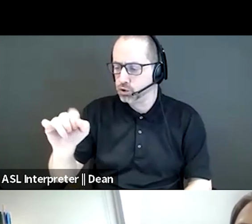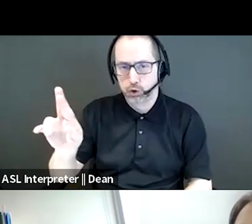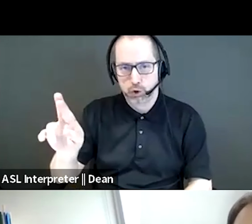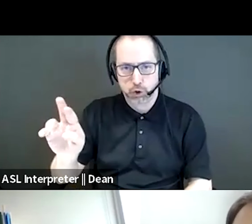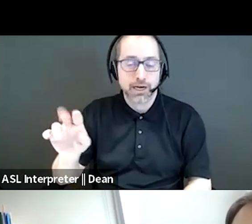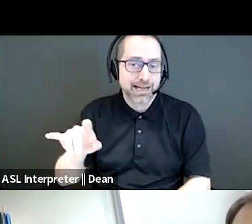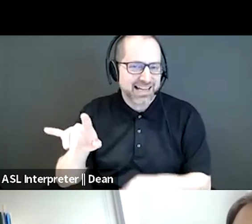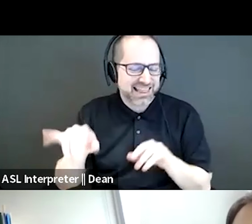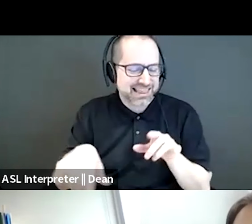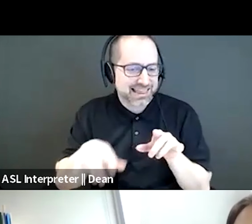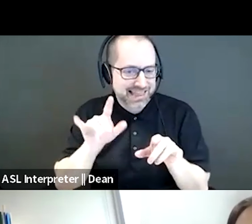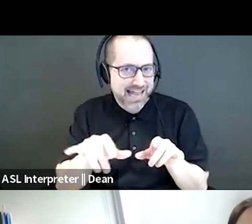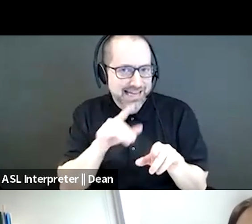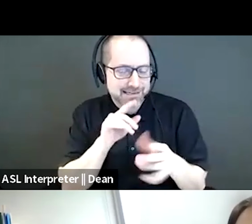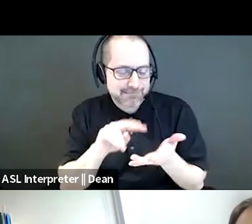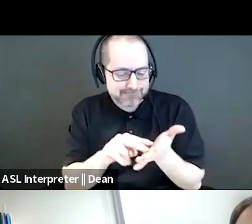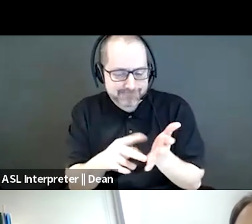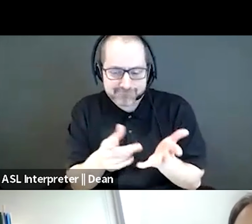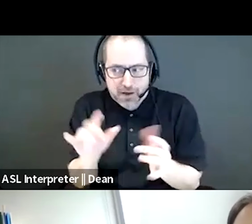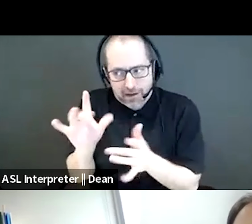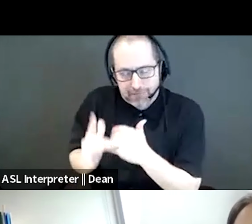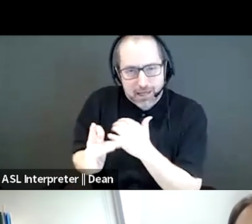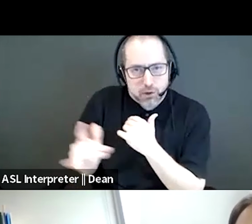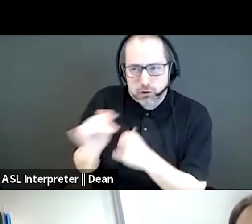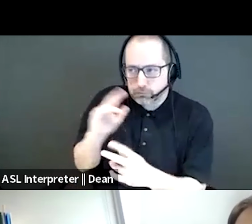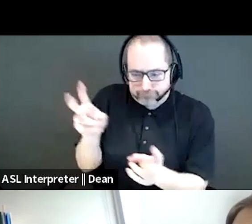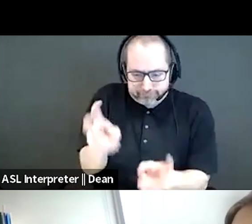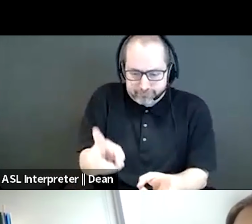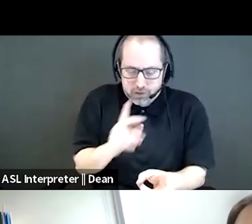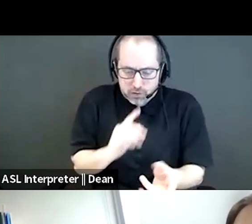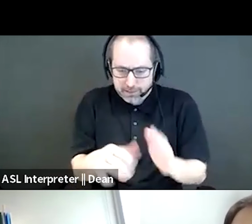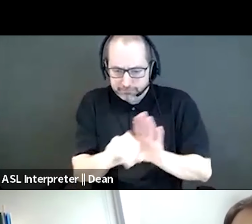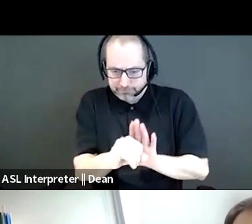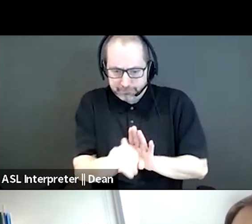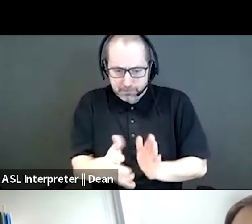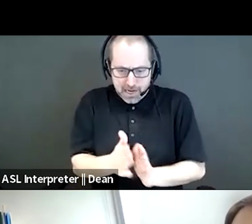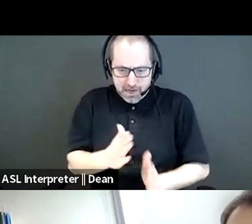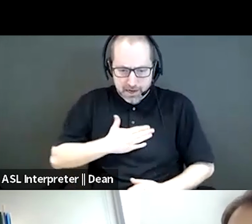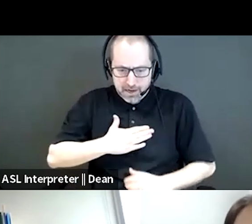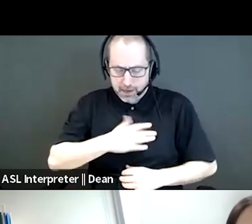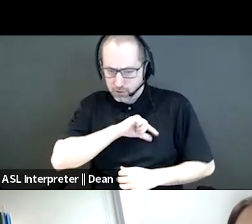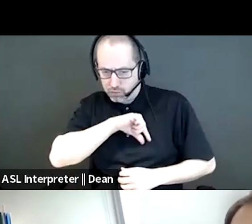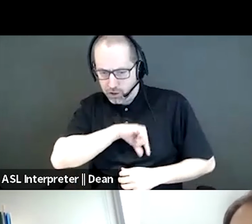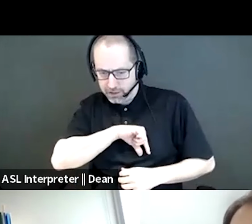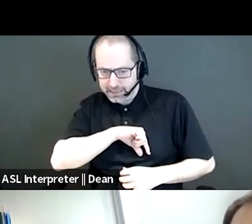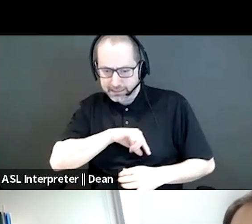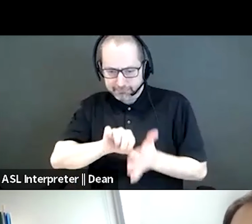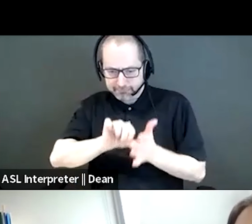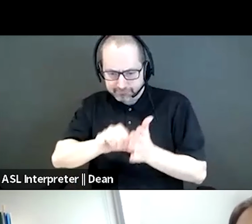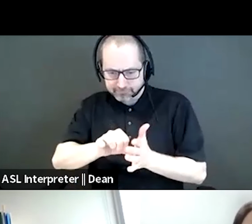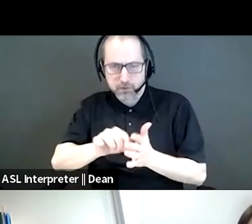what are your qualities that are underlining or everyday, which is at your most